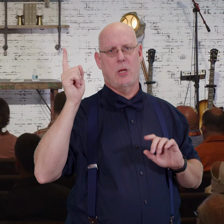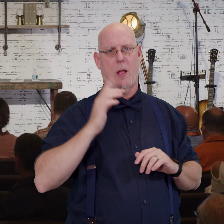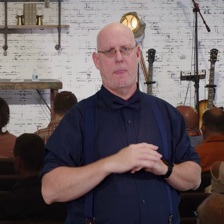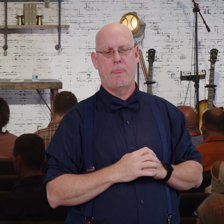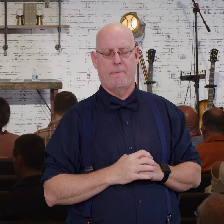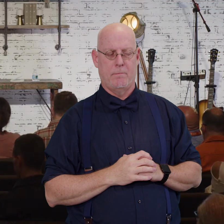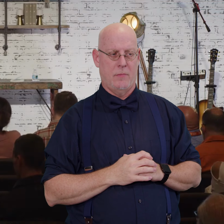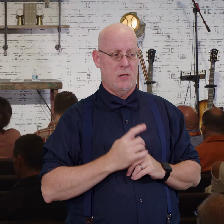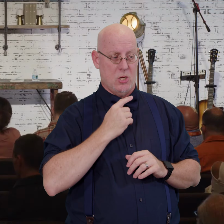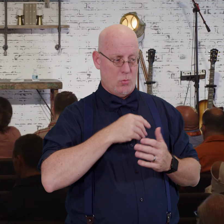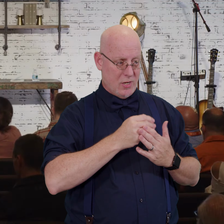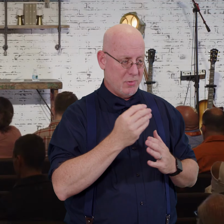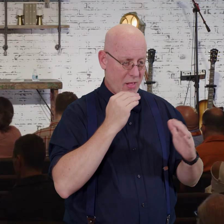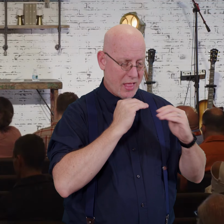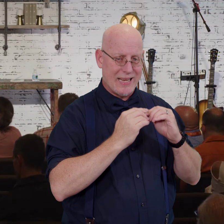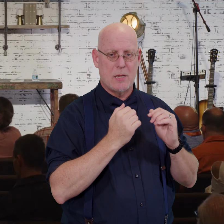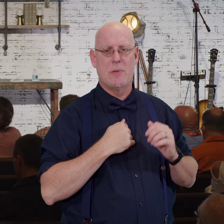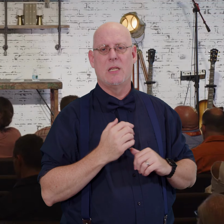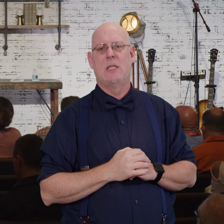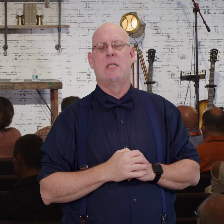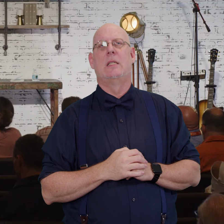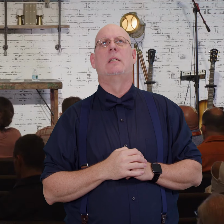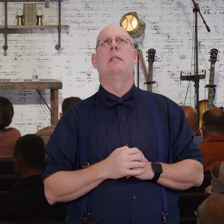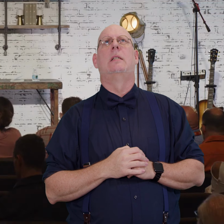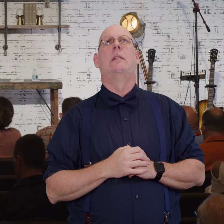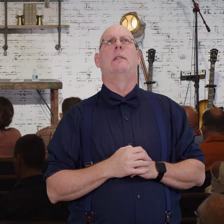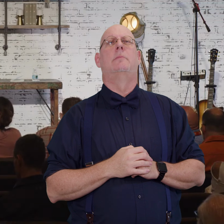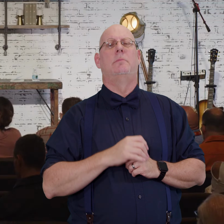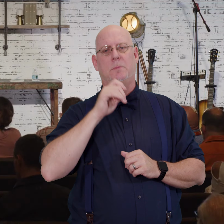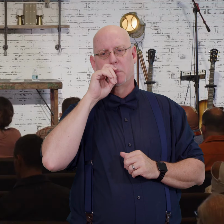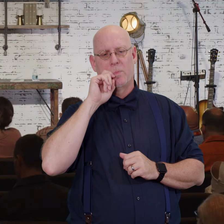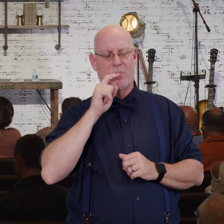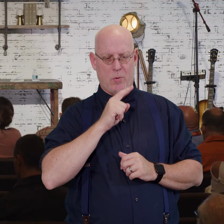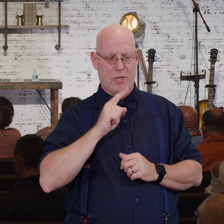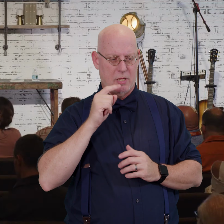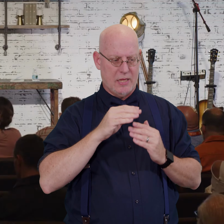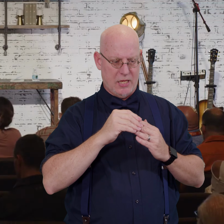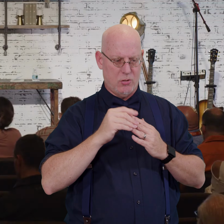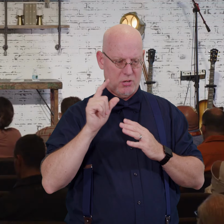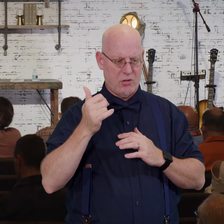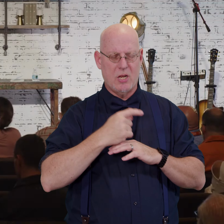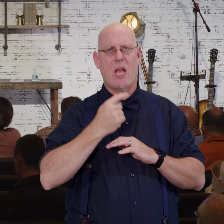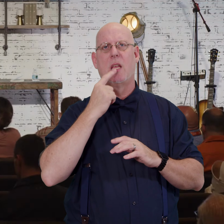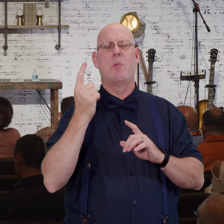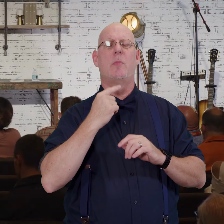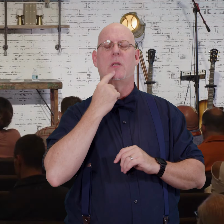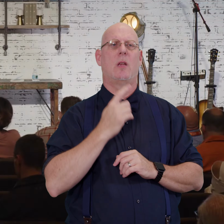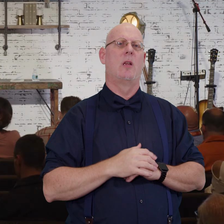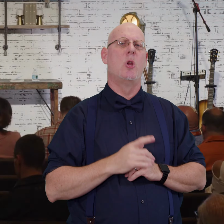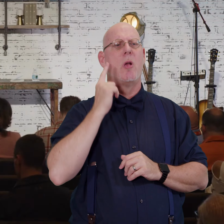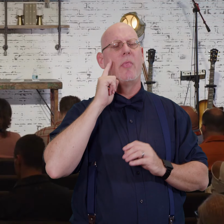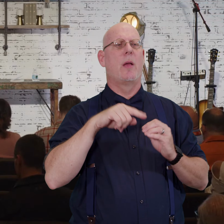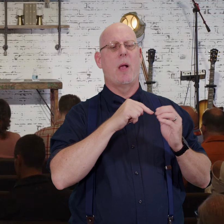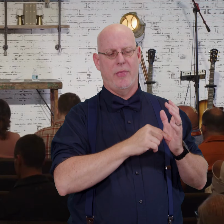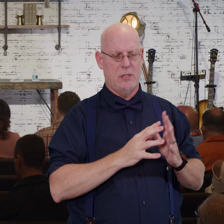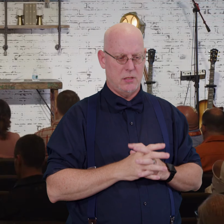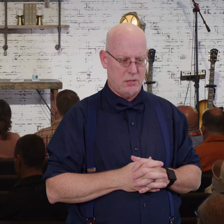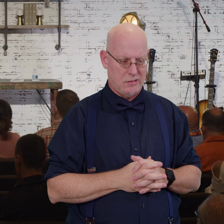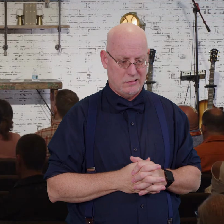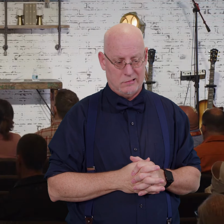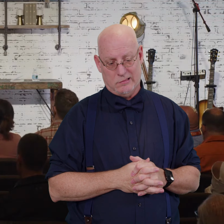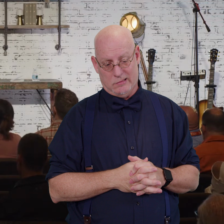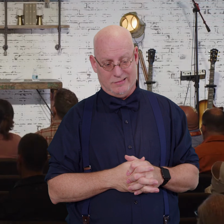And so he says, when I would redeem them, they speak lies against me. That's after, like one of the leaders came up to me the other day and said, oh, what'd you think? And I just...